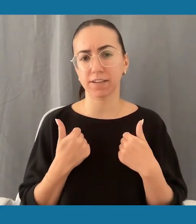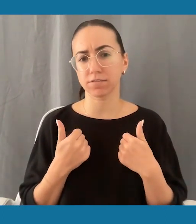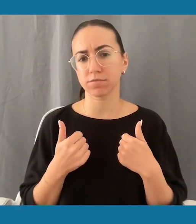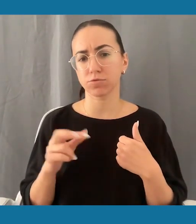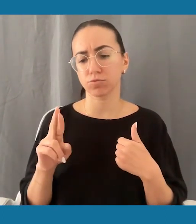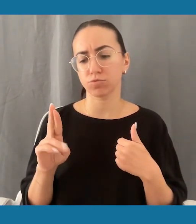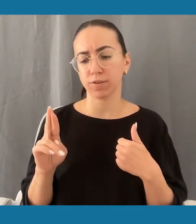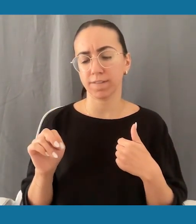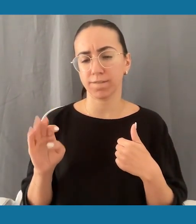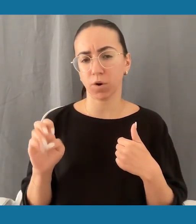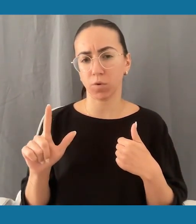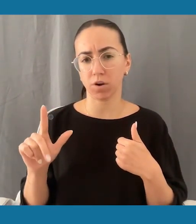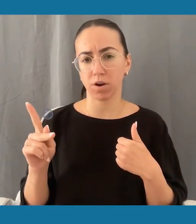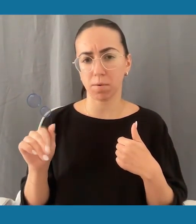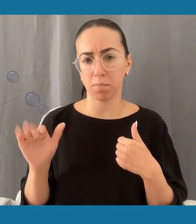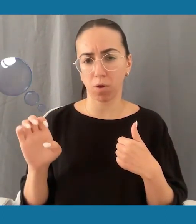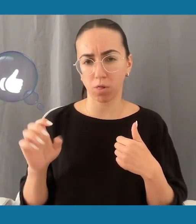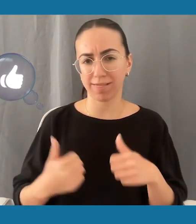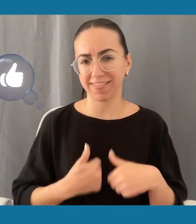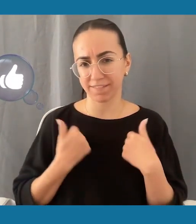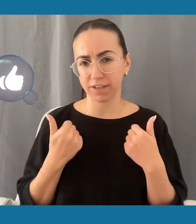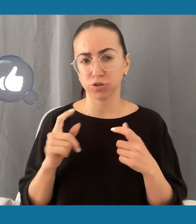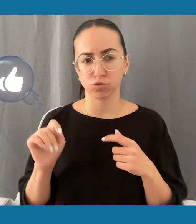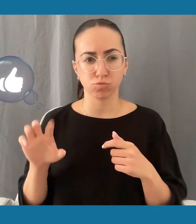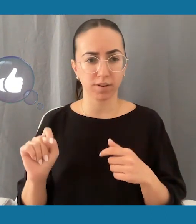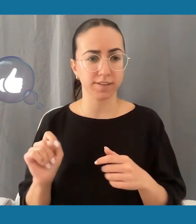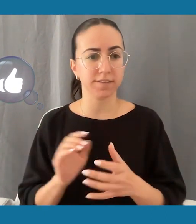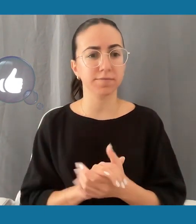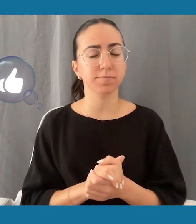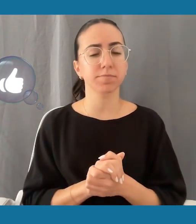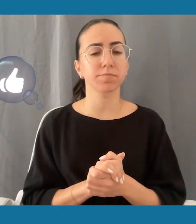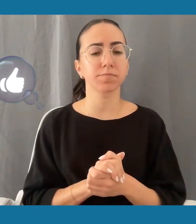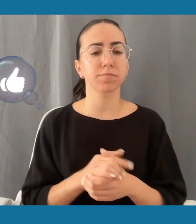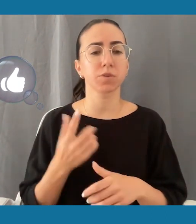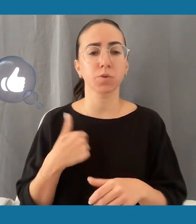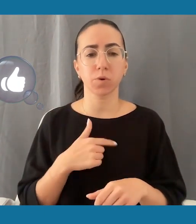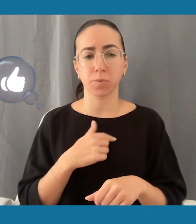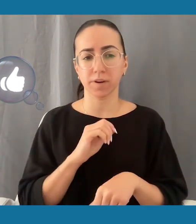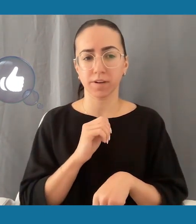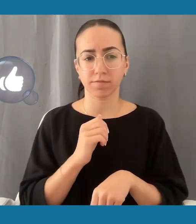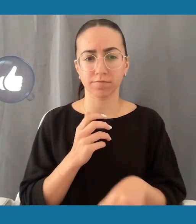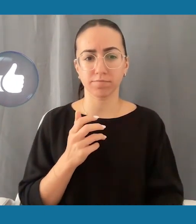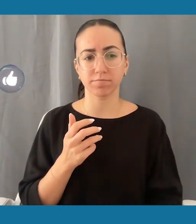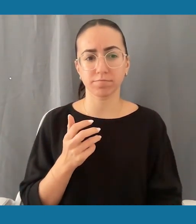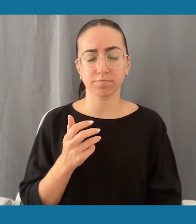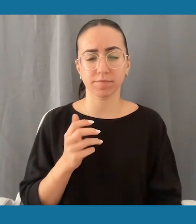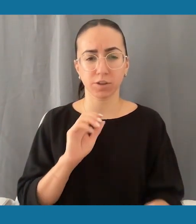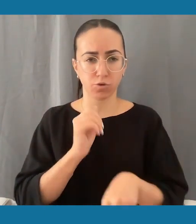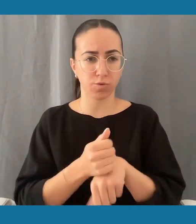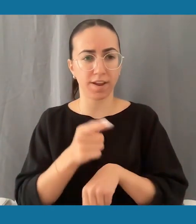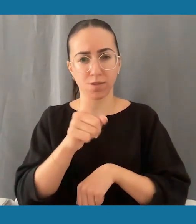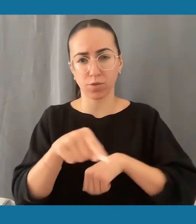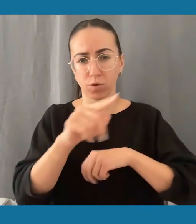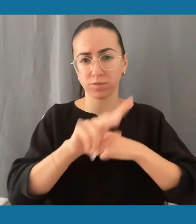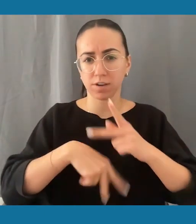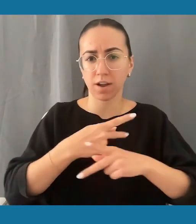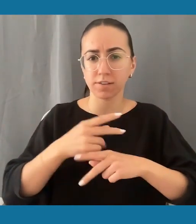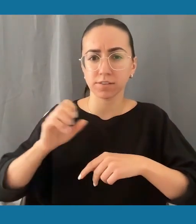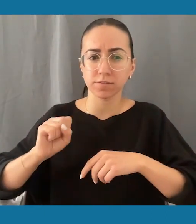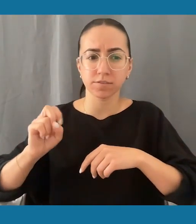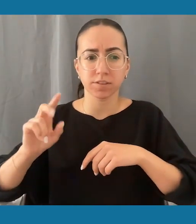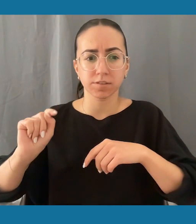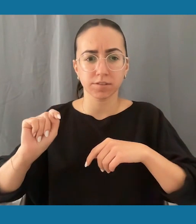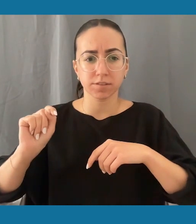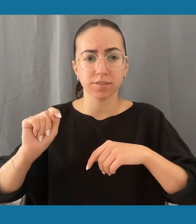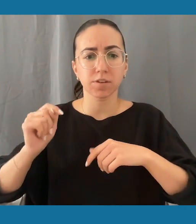for spousal S&Ts. Now, when we draft these third party supplemental needs trusts, we have greater drafting